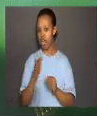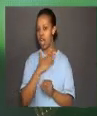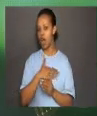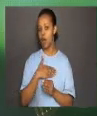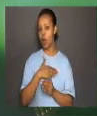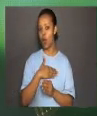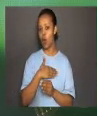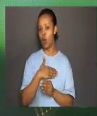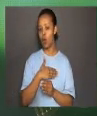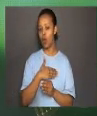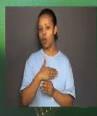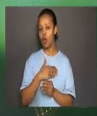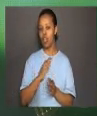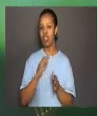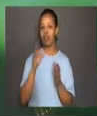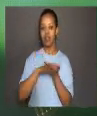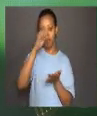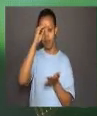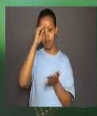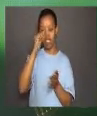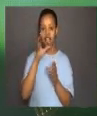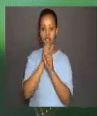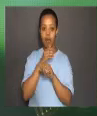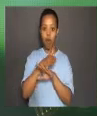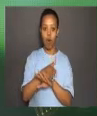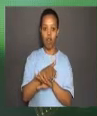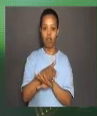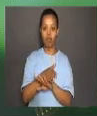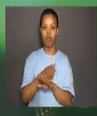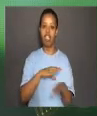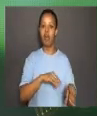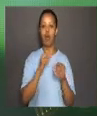please check the student's diagram after the lesson.